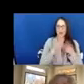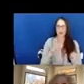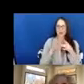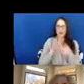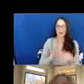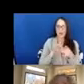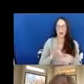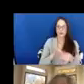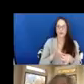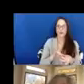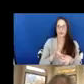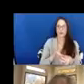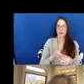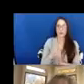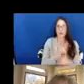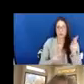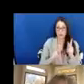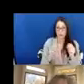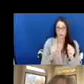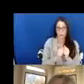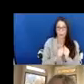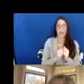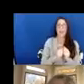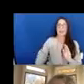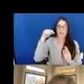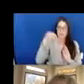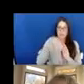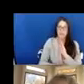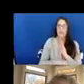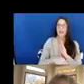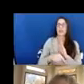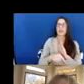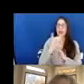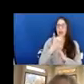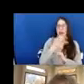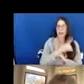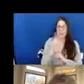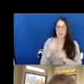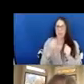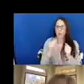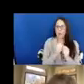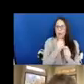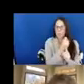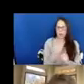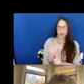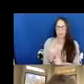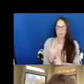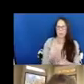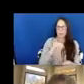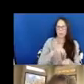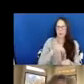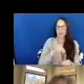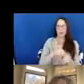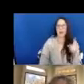are people with very significant ID.RDD with multiple medical complexities.